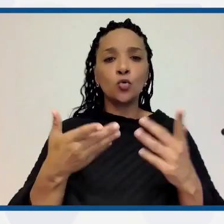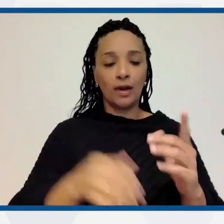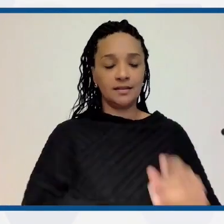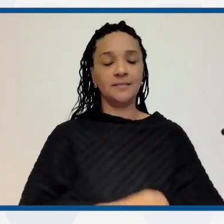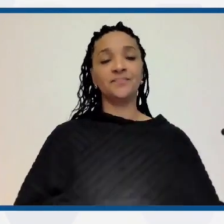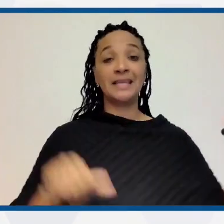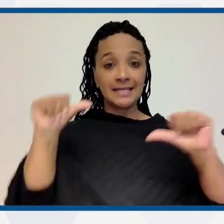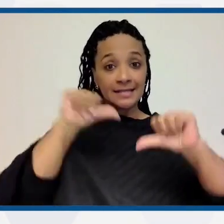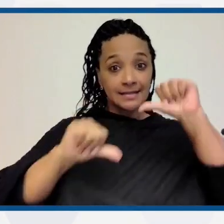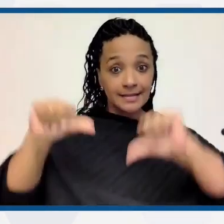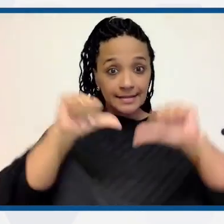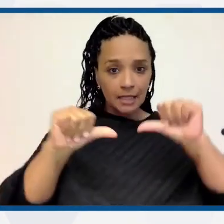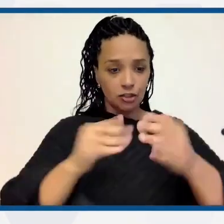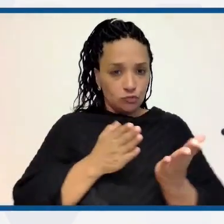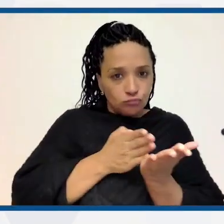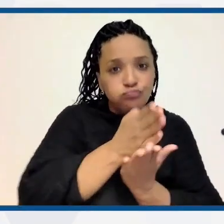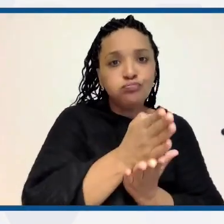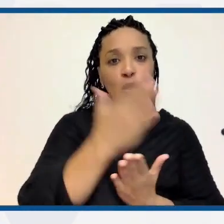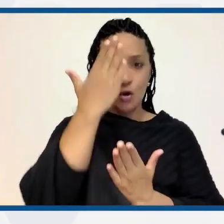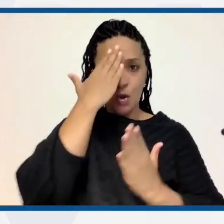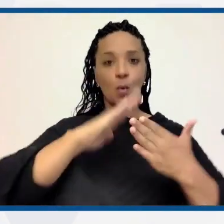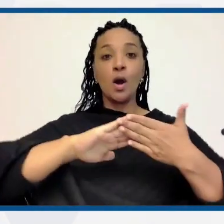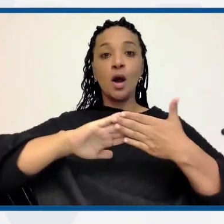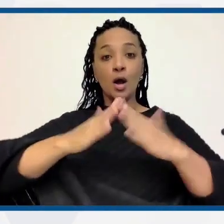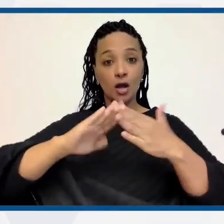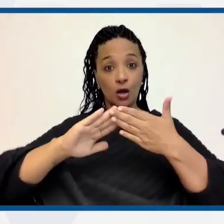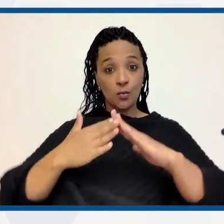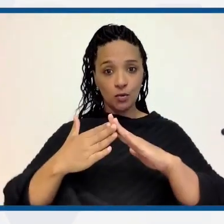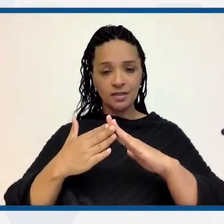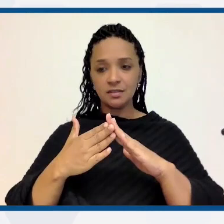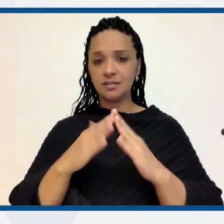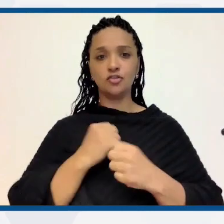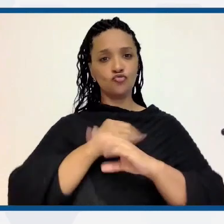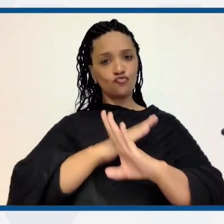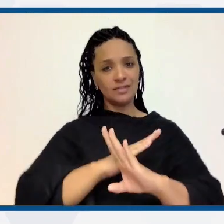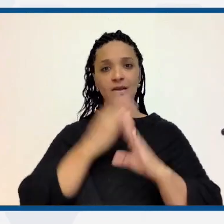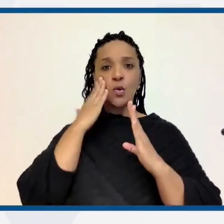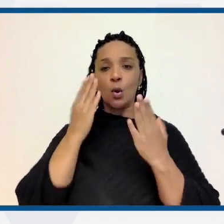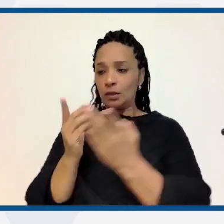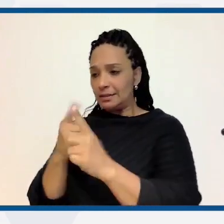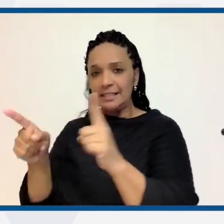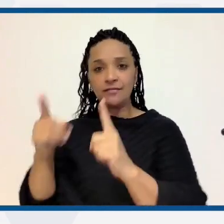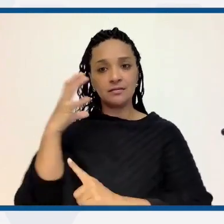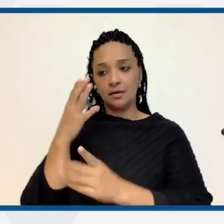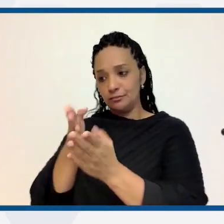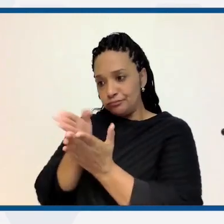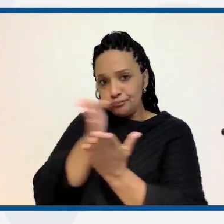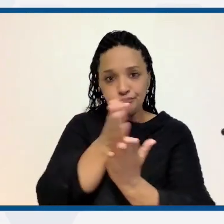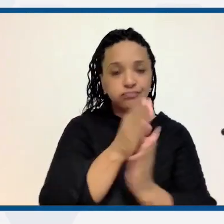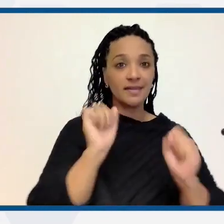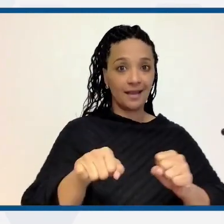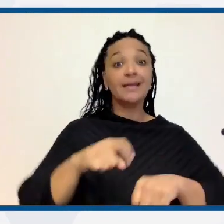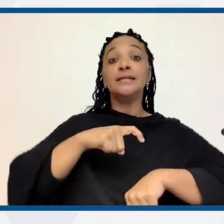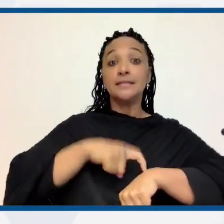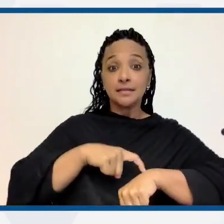that concept of a community resilient from flood risk is pervasive in a whole of government way. And it takes time.